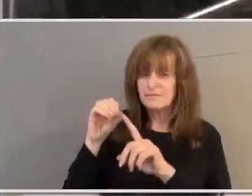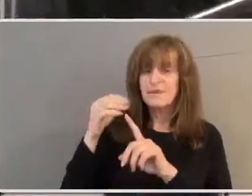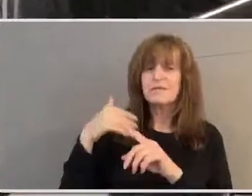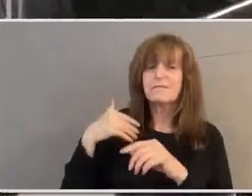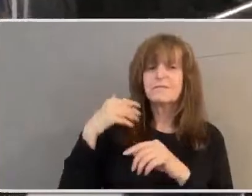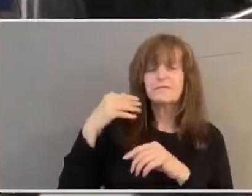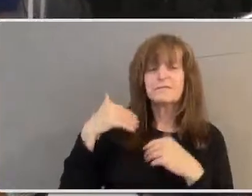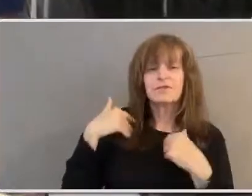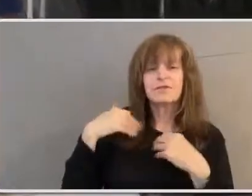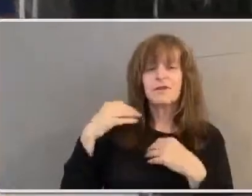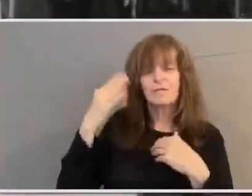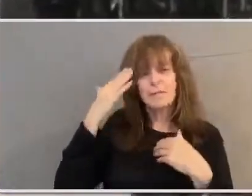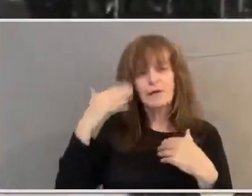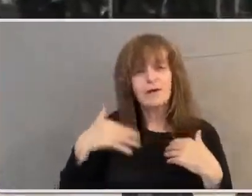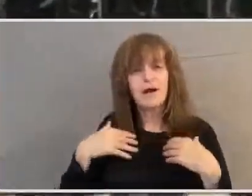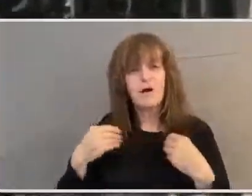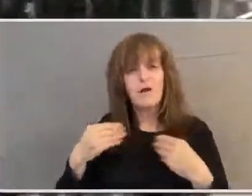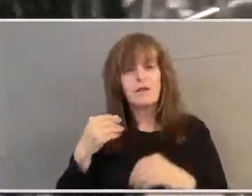oath.